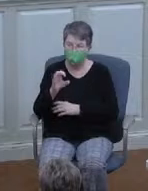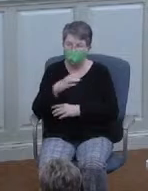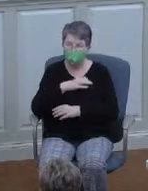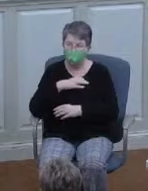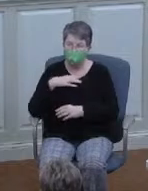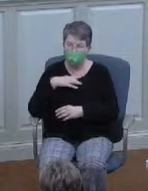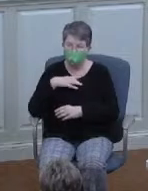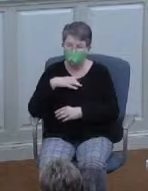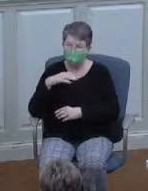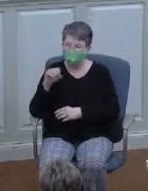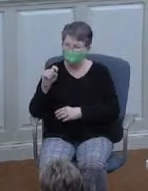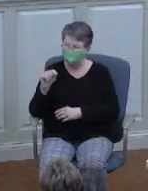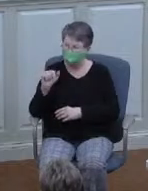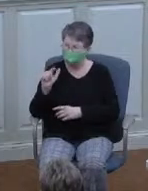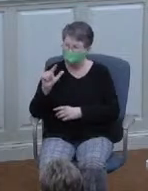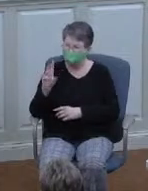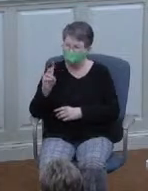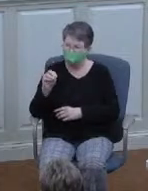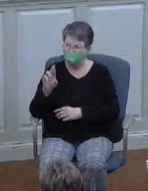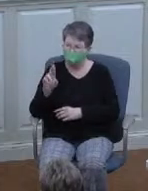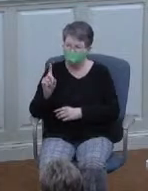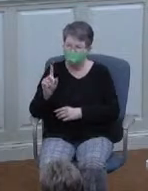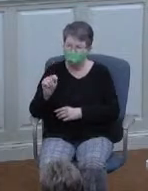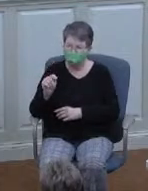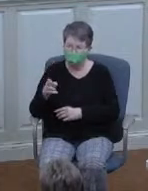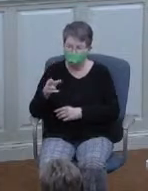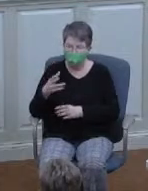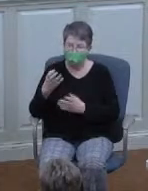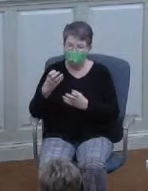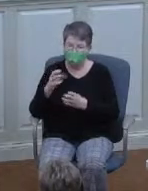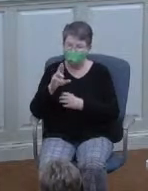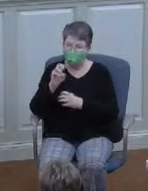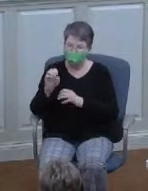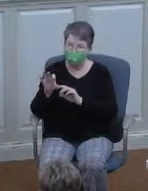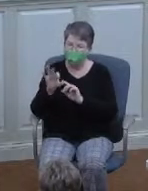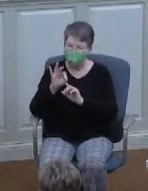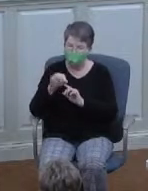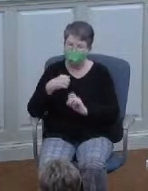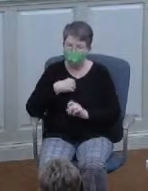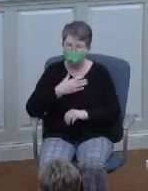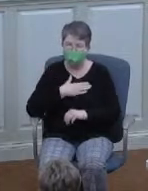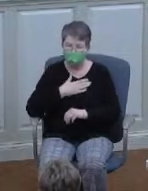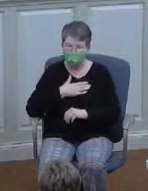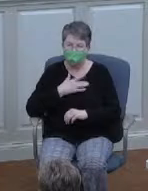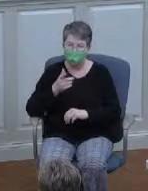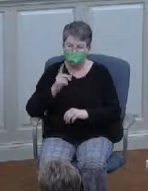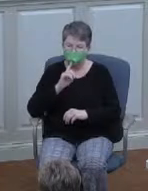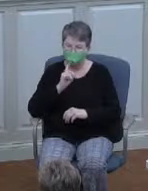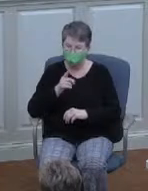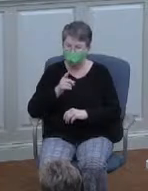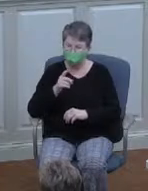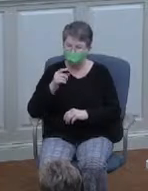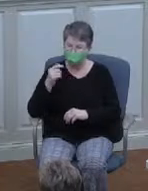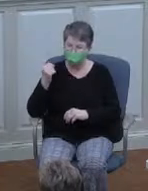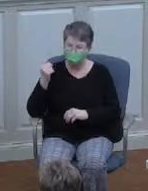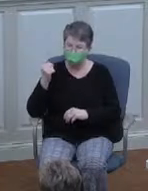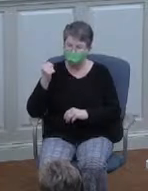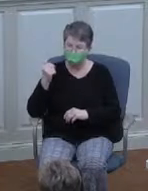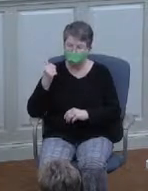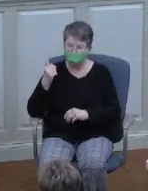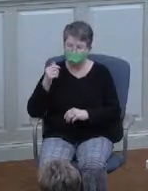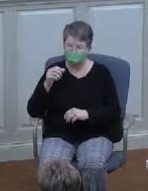has indicated that she'd like to be reappointed, and I'm glad that she does. Mr. Mayor, I'd like to make